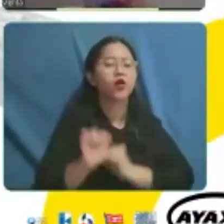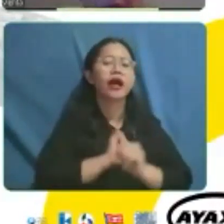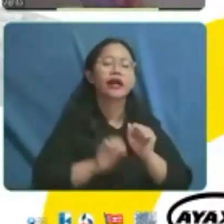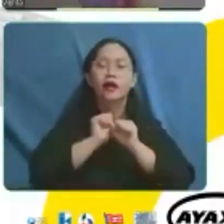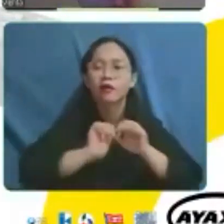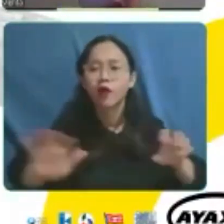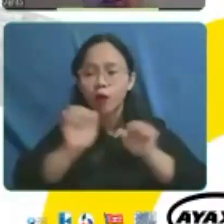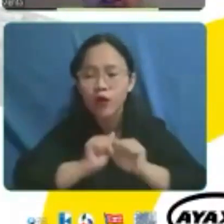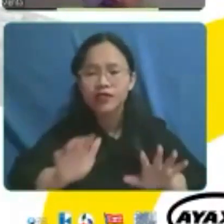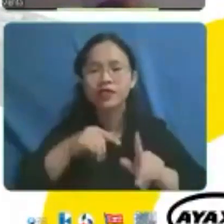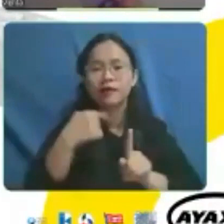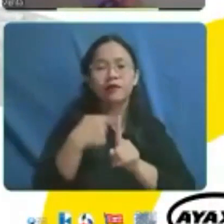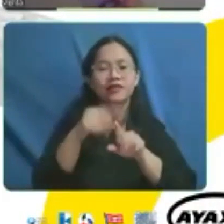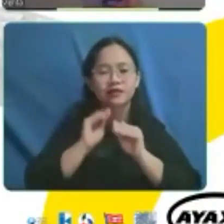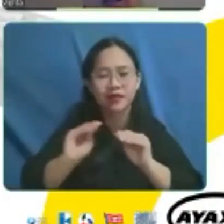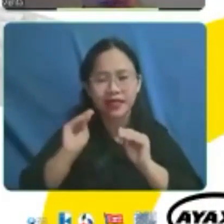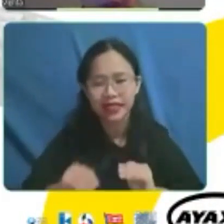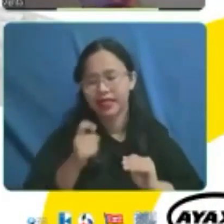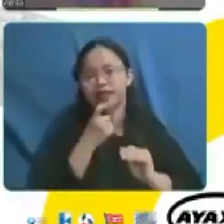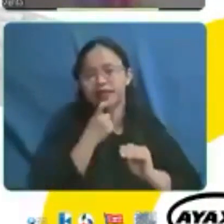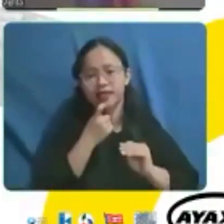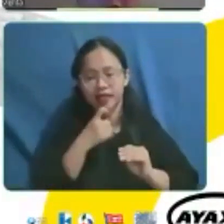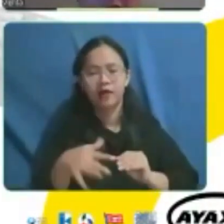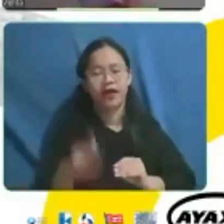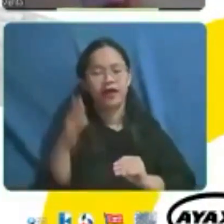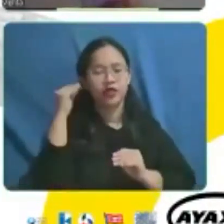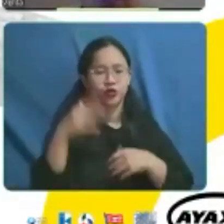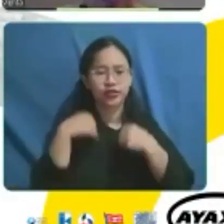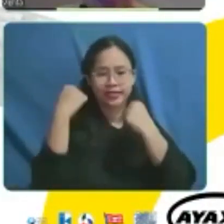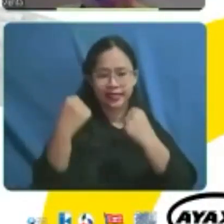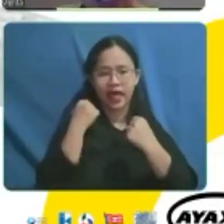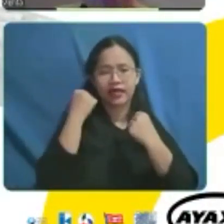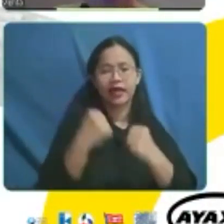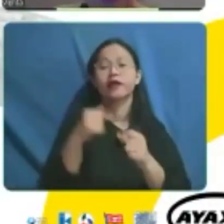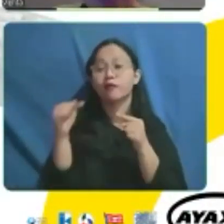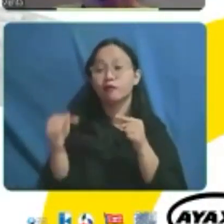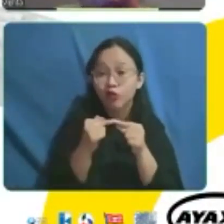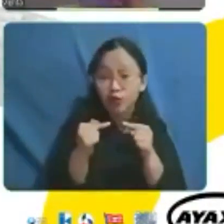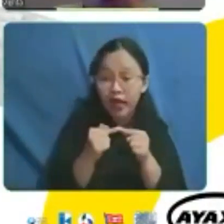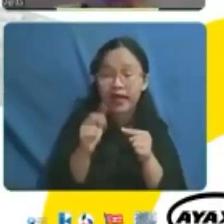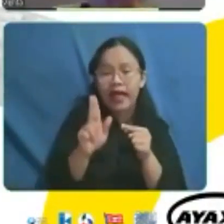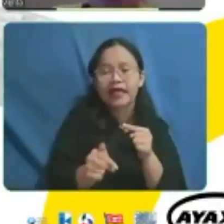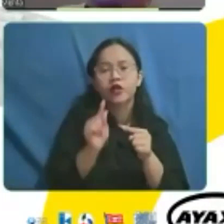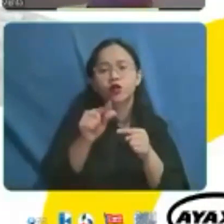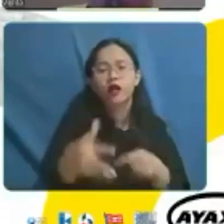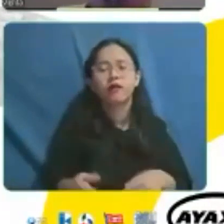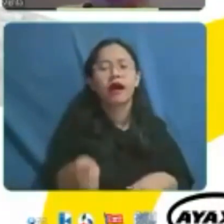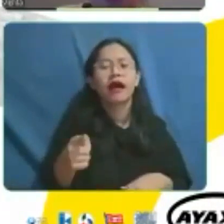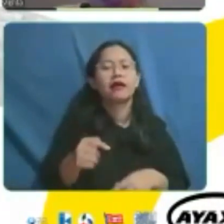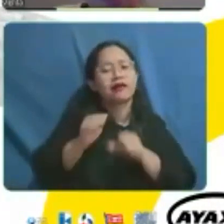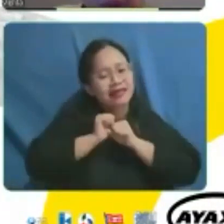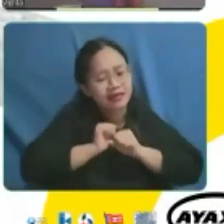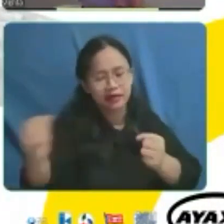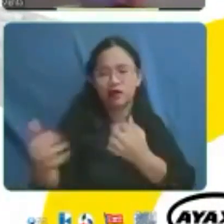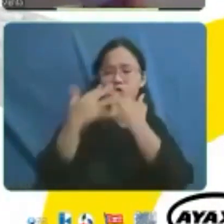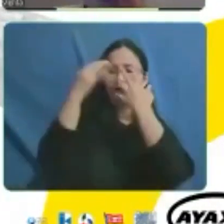about health impacts and also strategies to minimize exposure. And they did this coupled with general health screenings of blood pressure